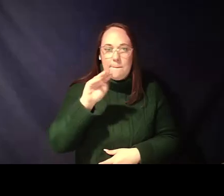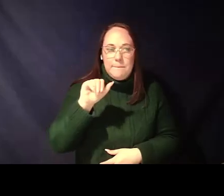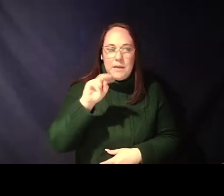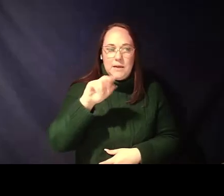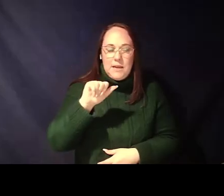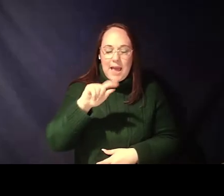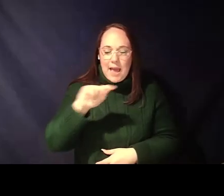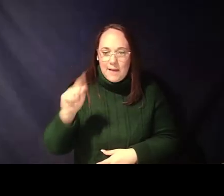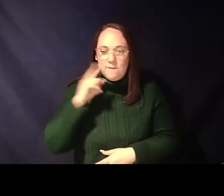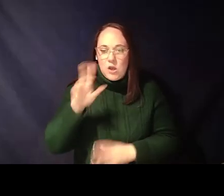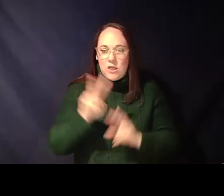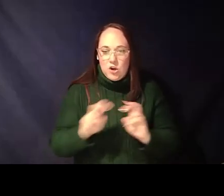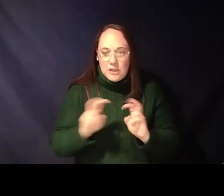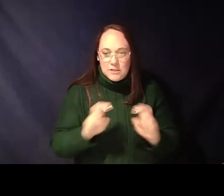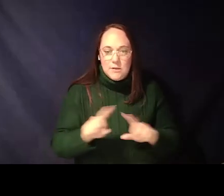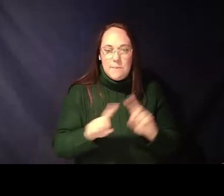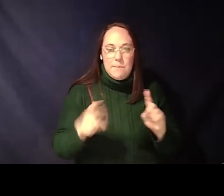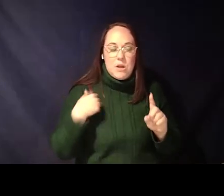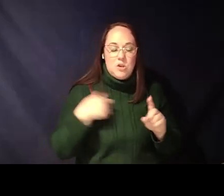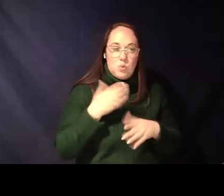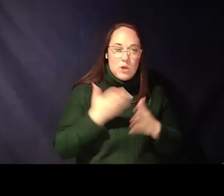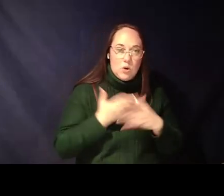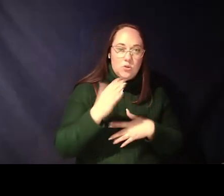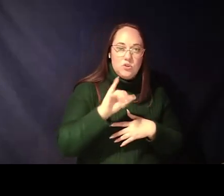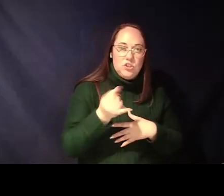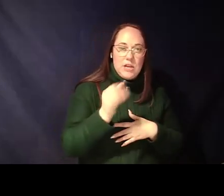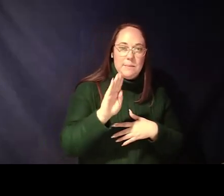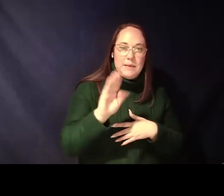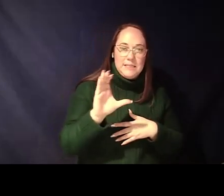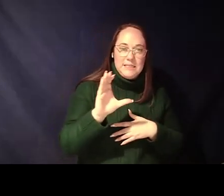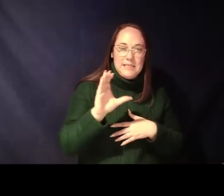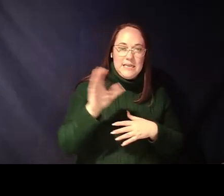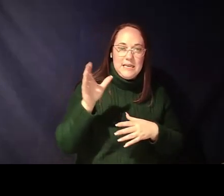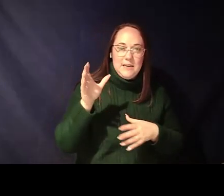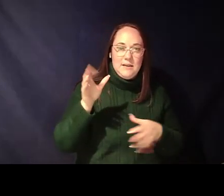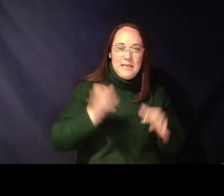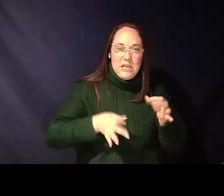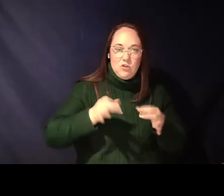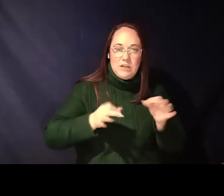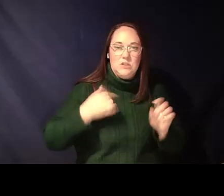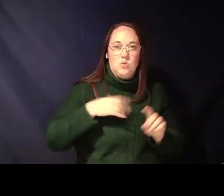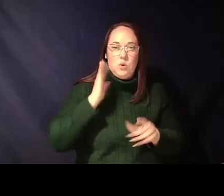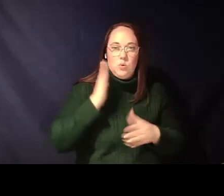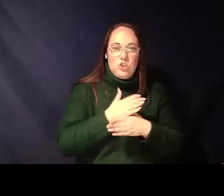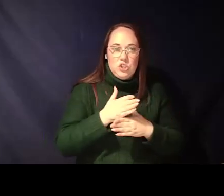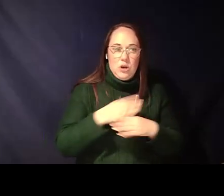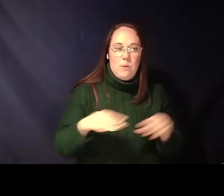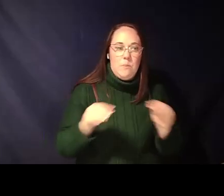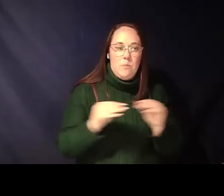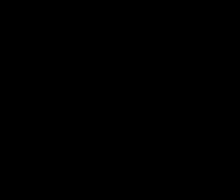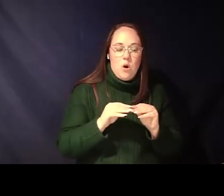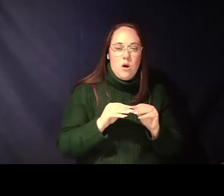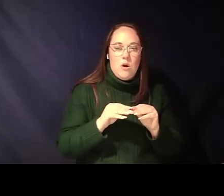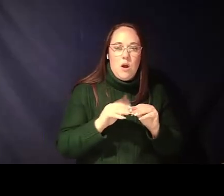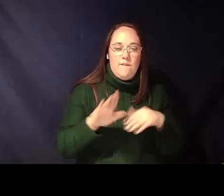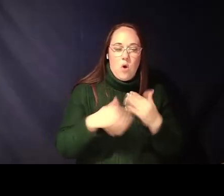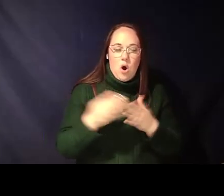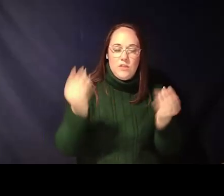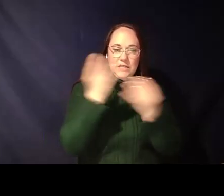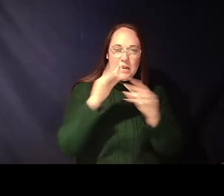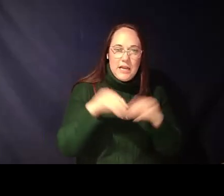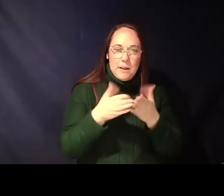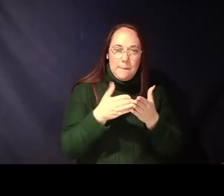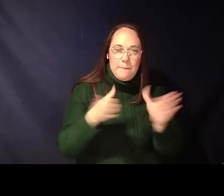analysis. But as we go through the JBC hearings, we'll continue to share more of all that data in a public